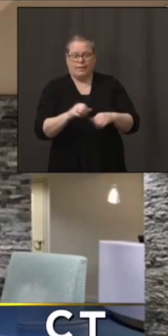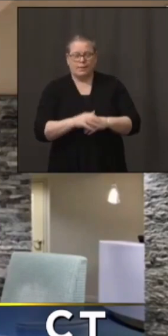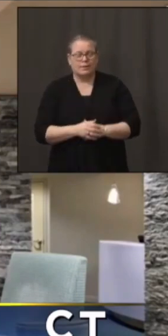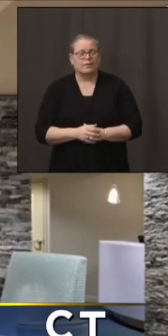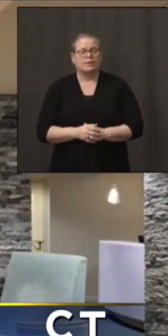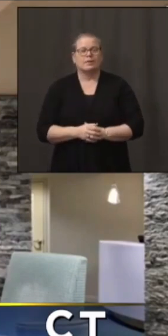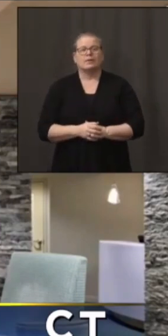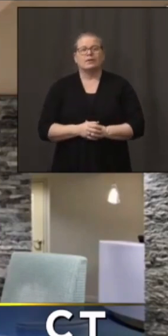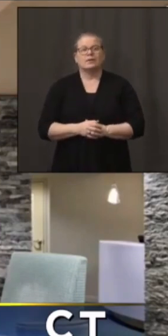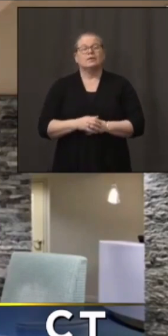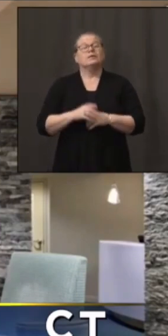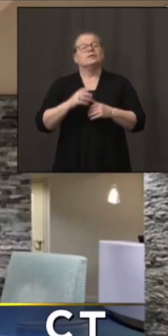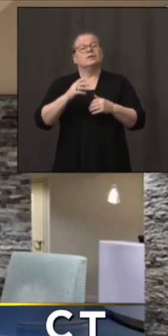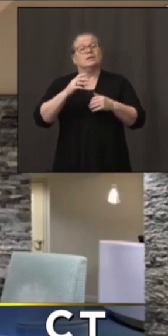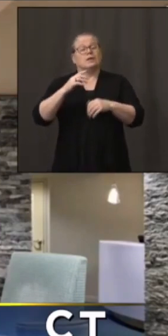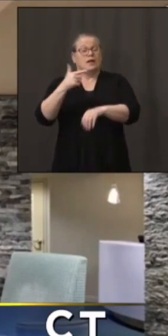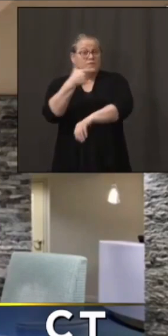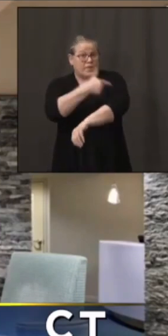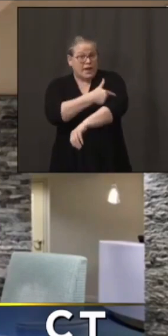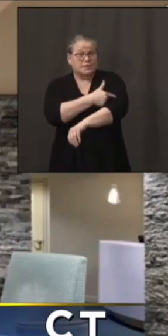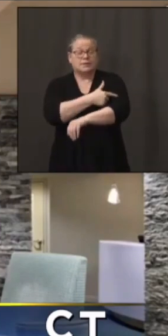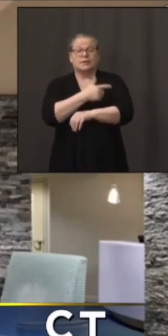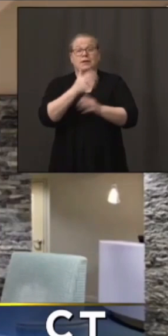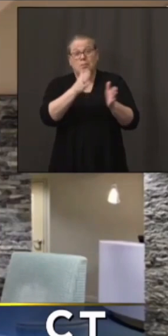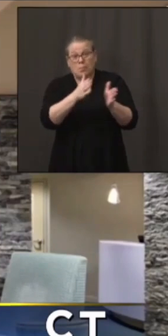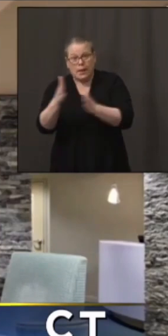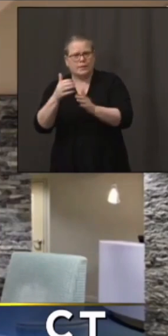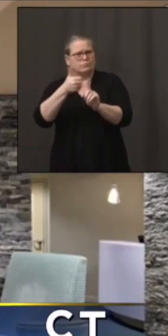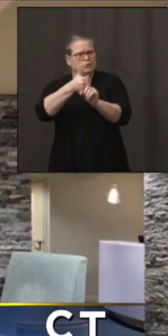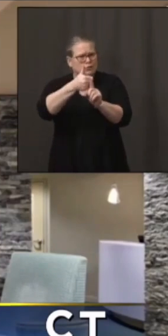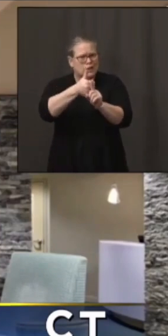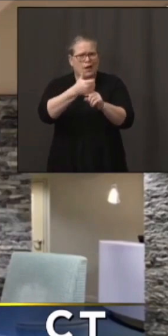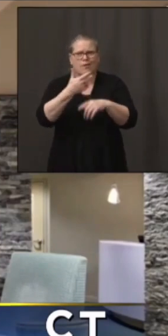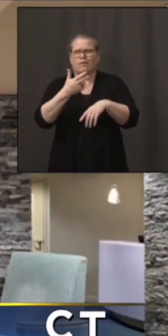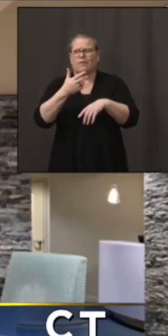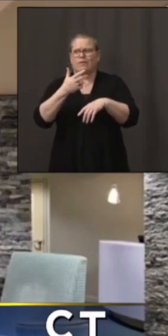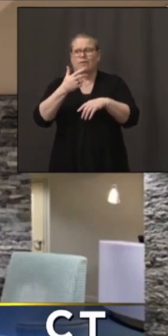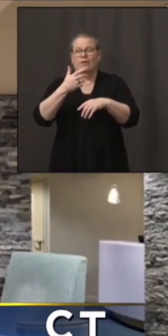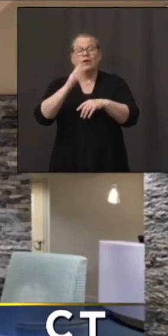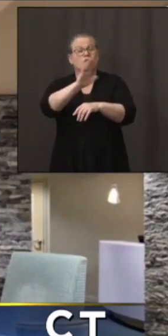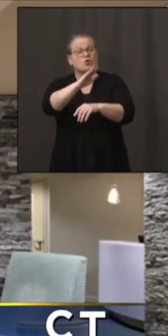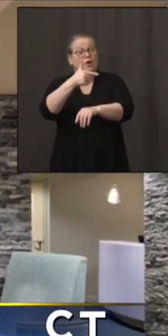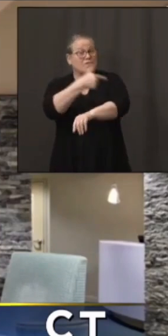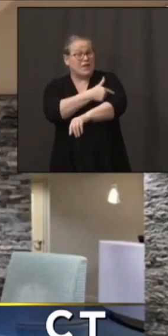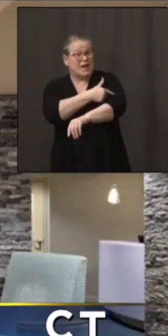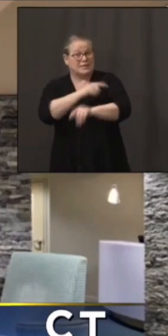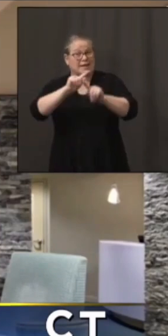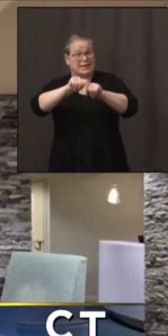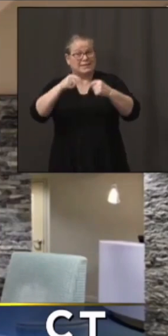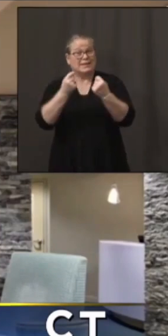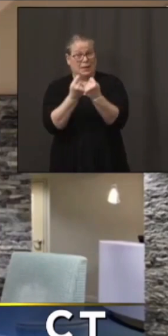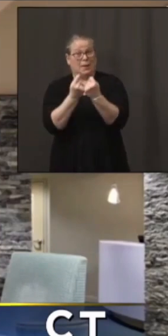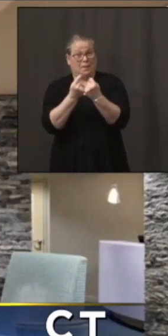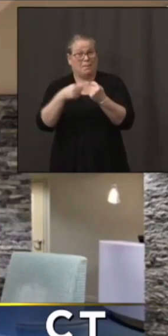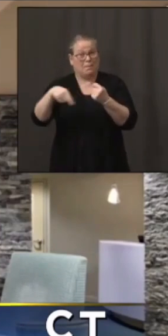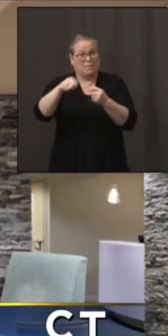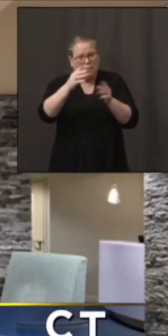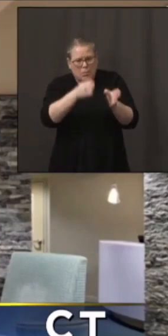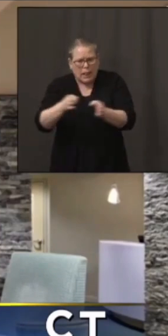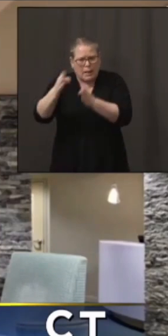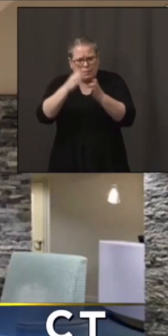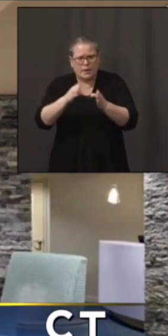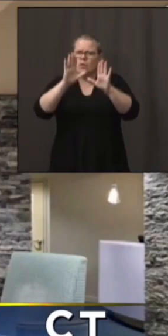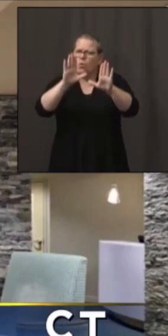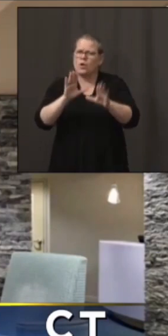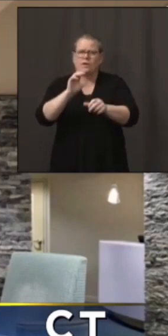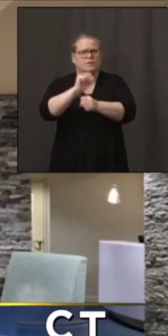I want to thank you and the vaccination program leadership team who've done a great job in rolling out the program